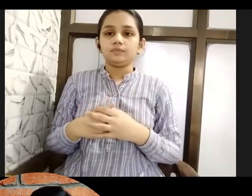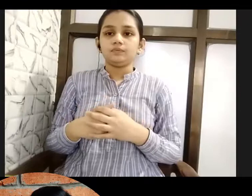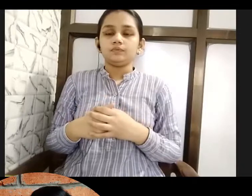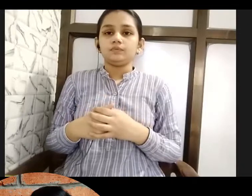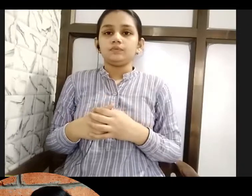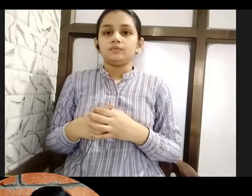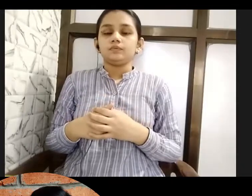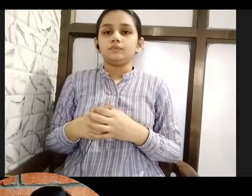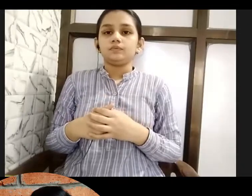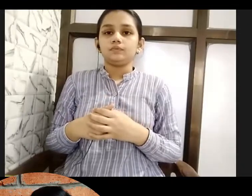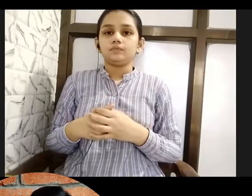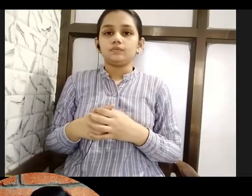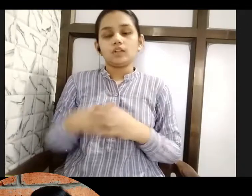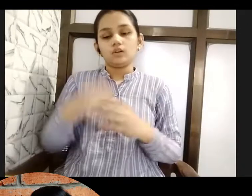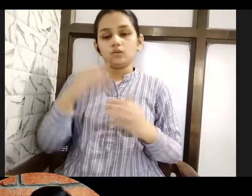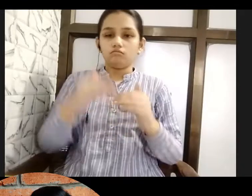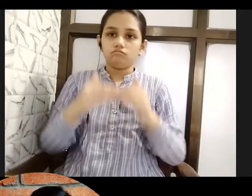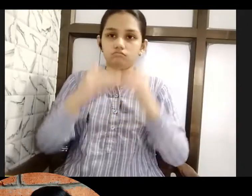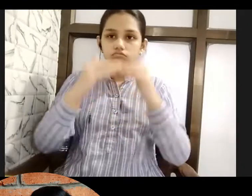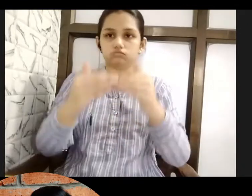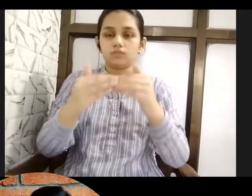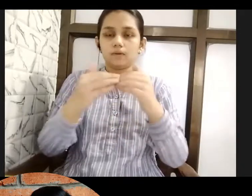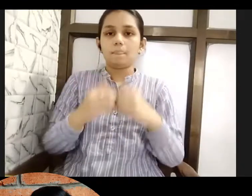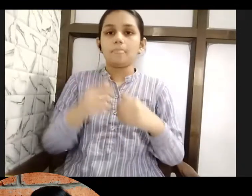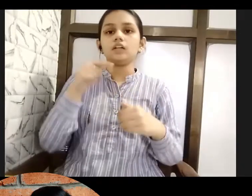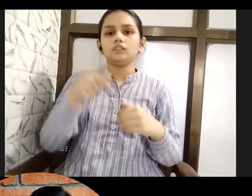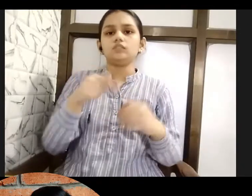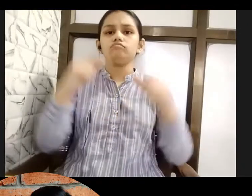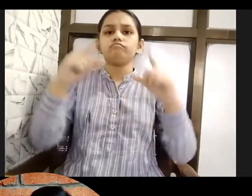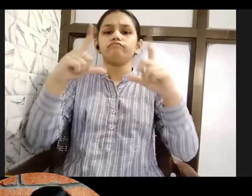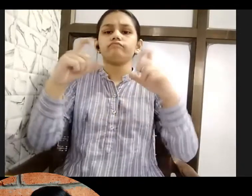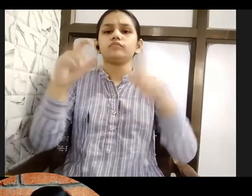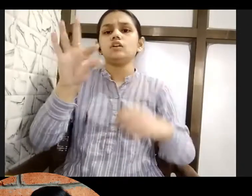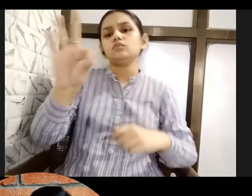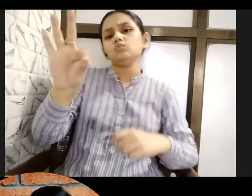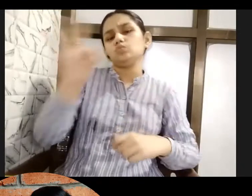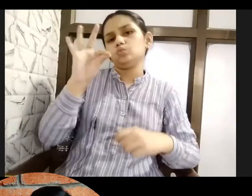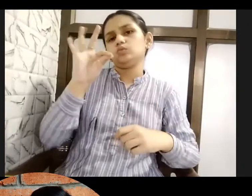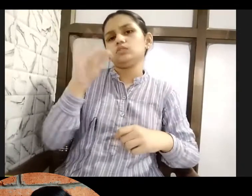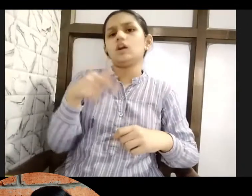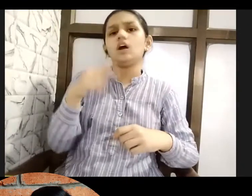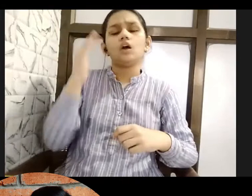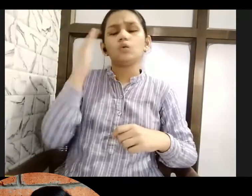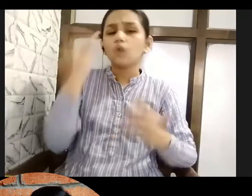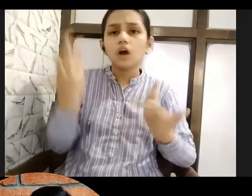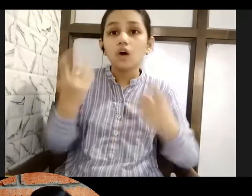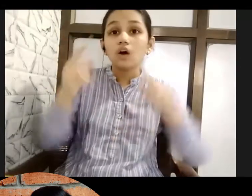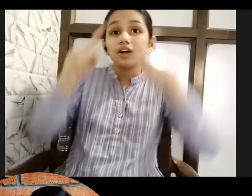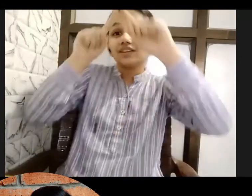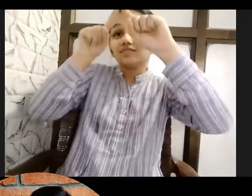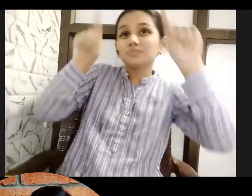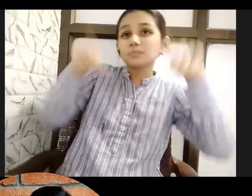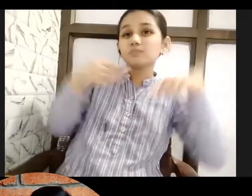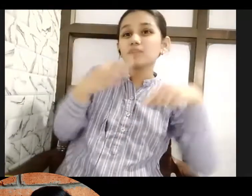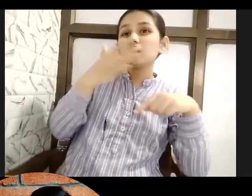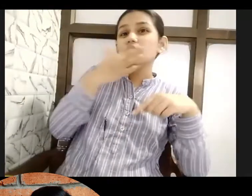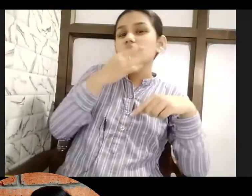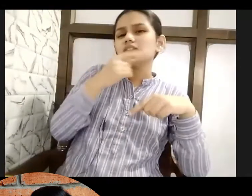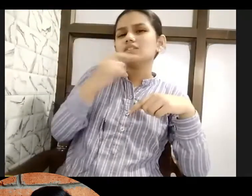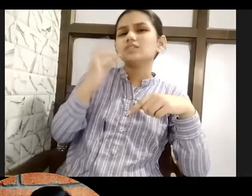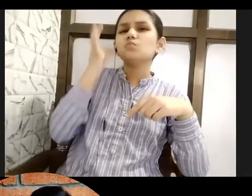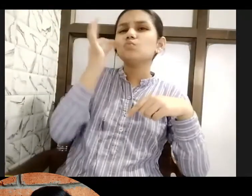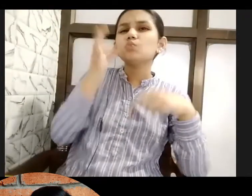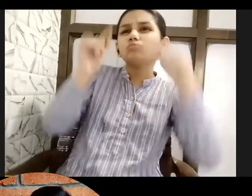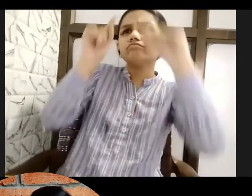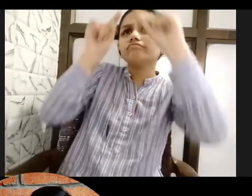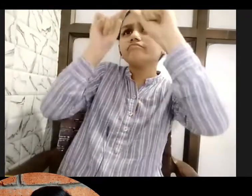Right? So let's go ahead. Now I'm selecting the image. How do I know I have selected? With the frame over here. Yeah, it has got some